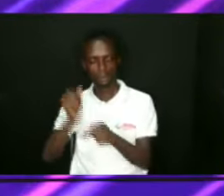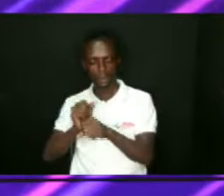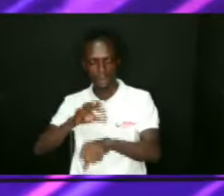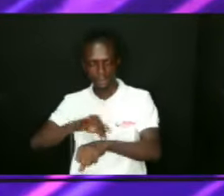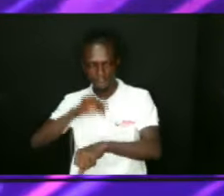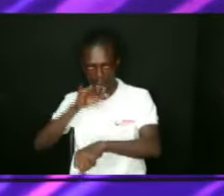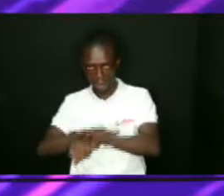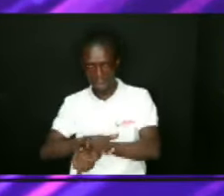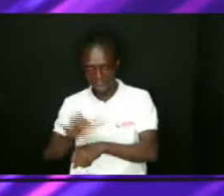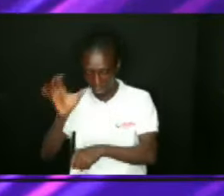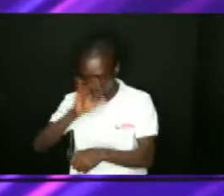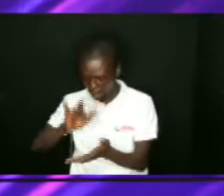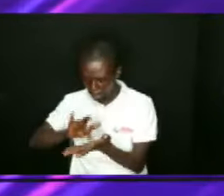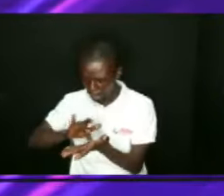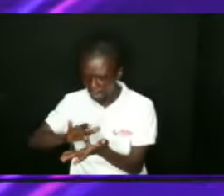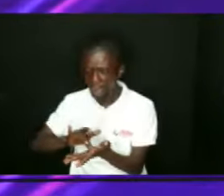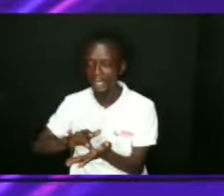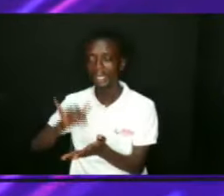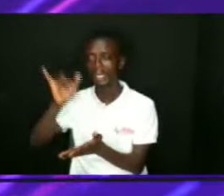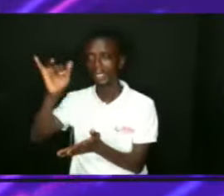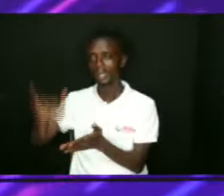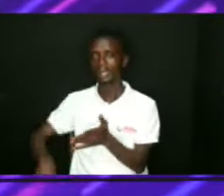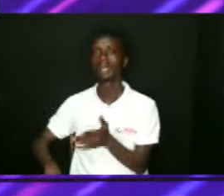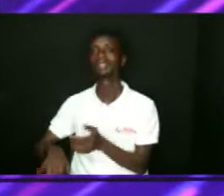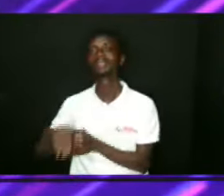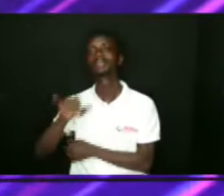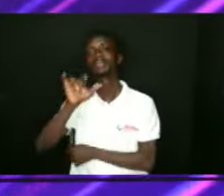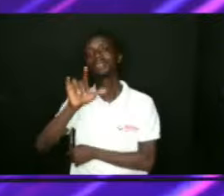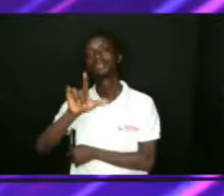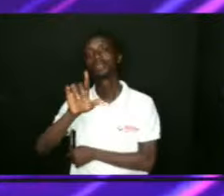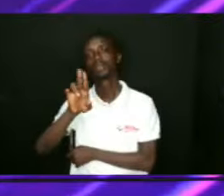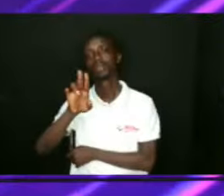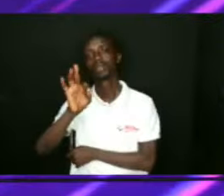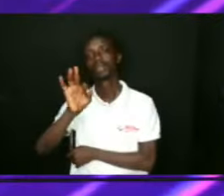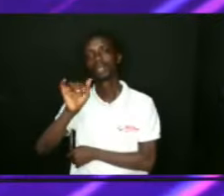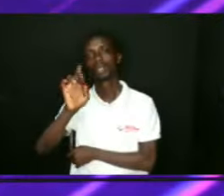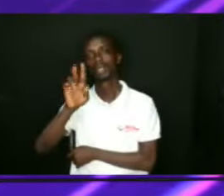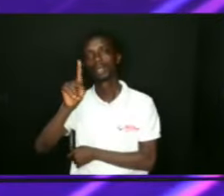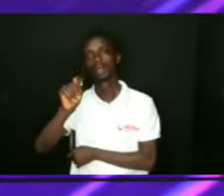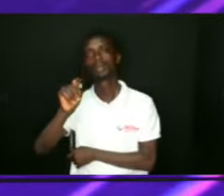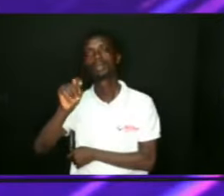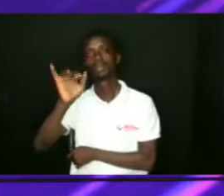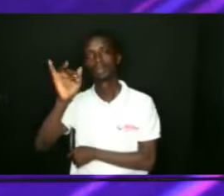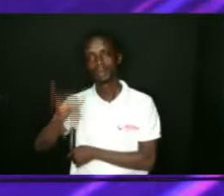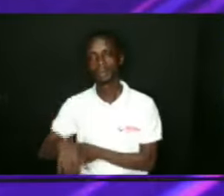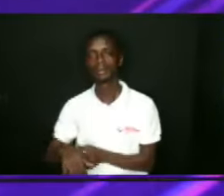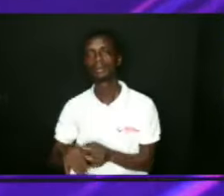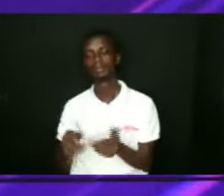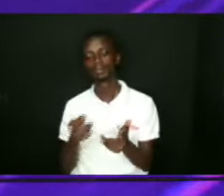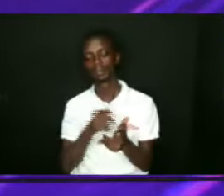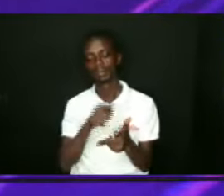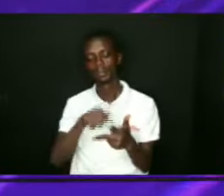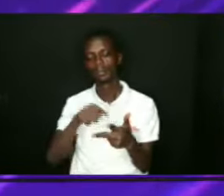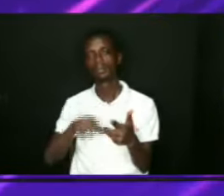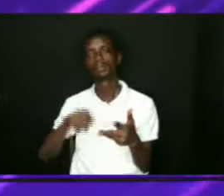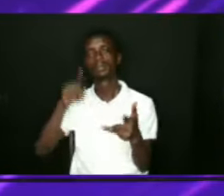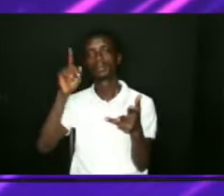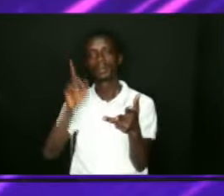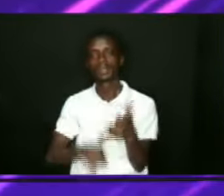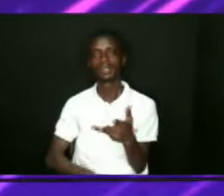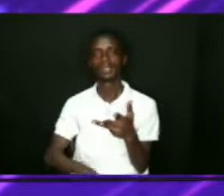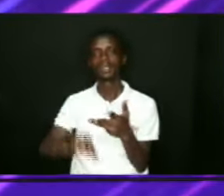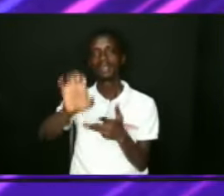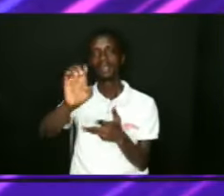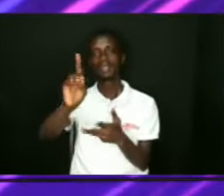the best form of antidote, it is all about Lufat Tablet and Syrup. EDC.